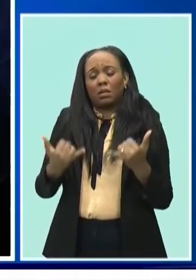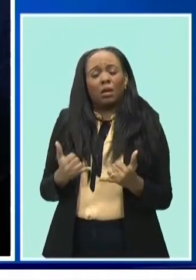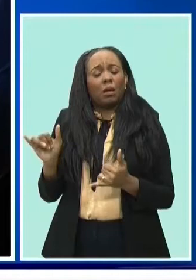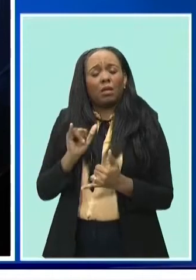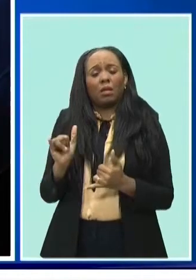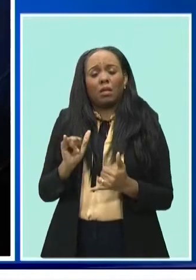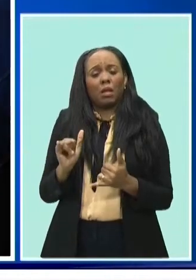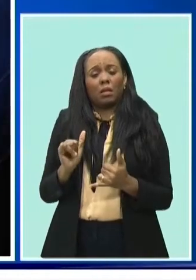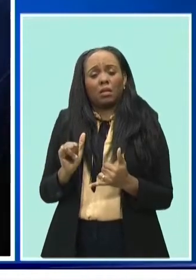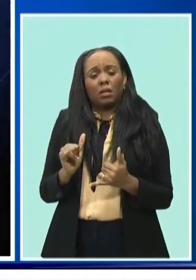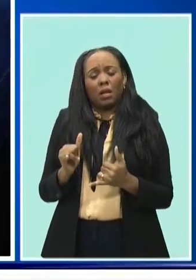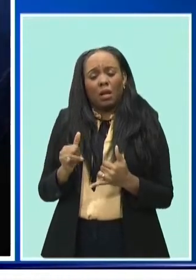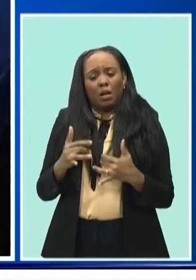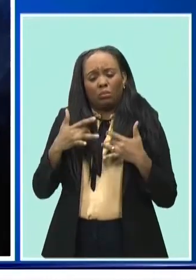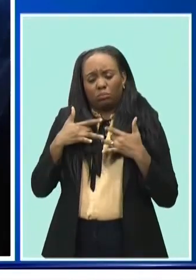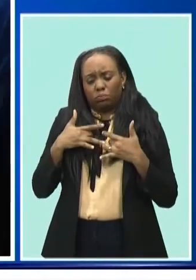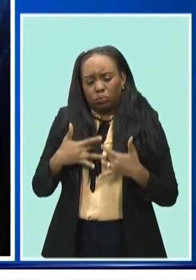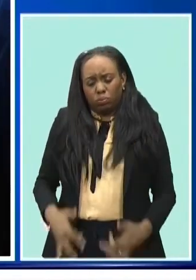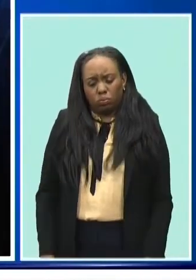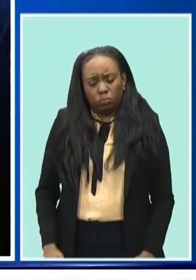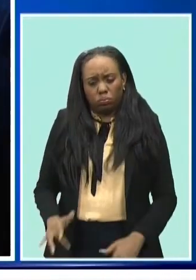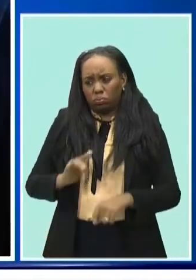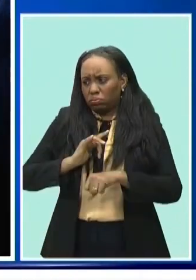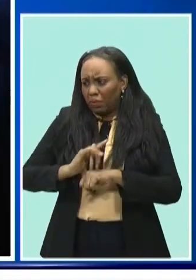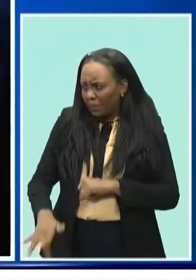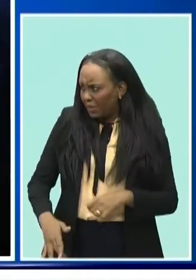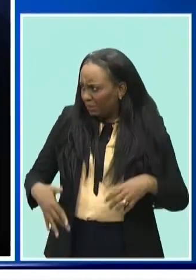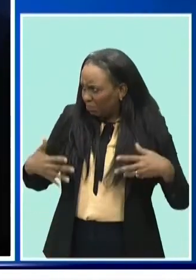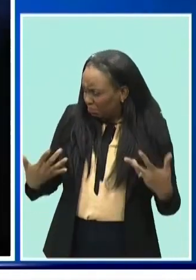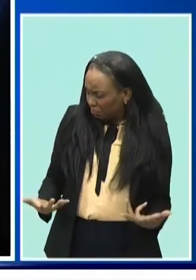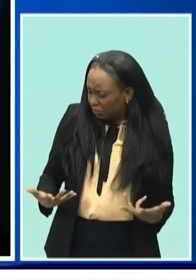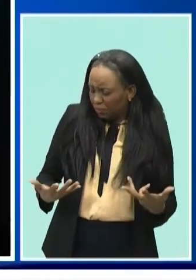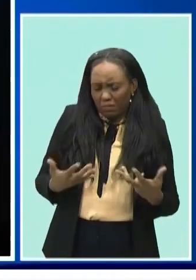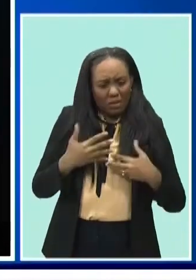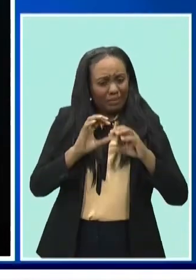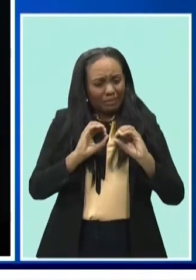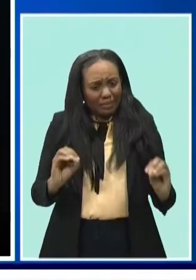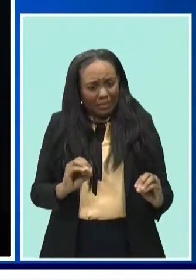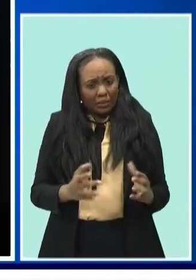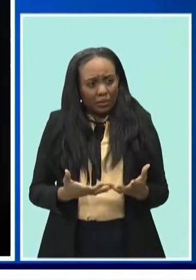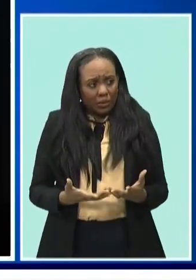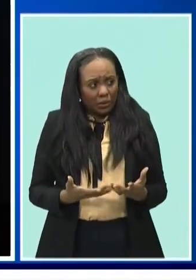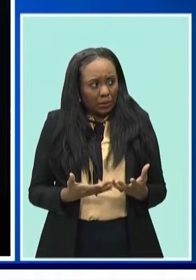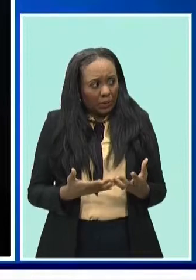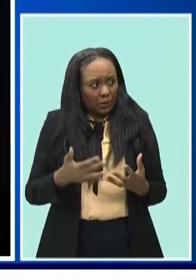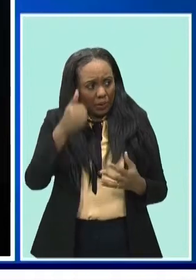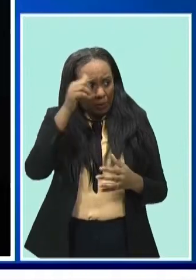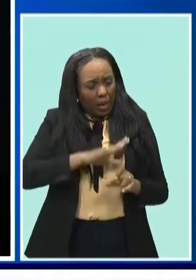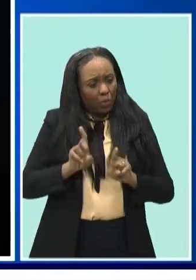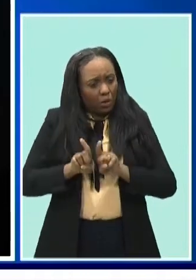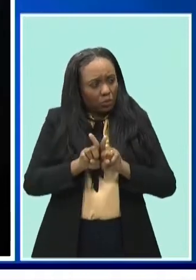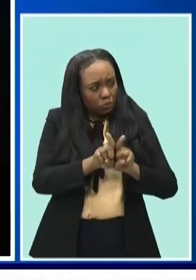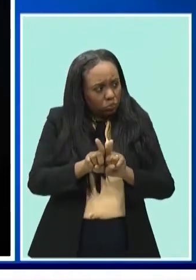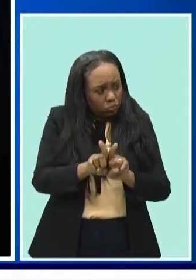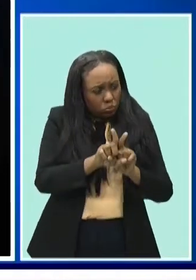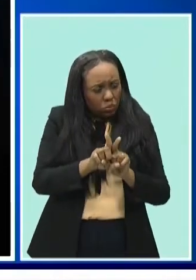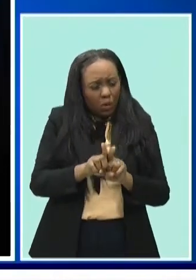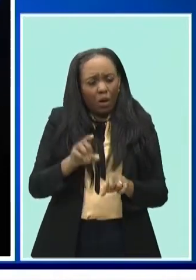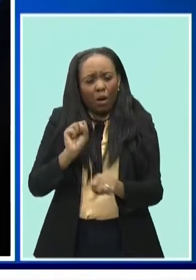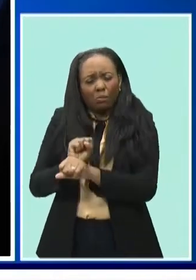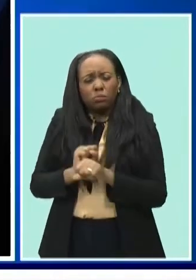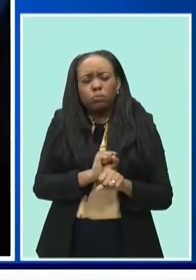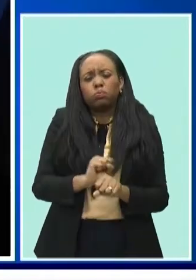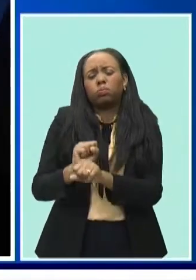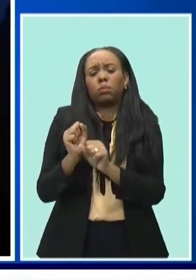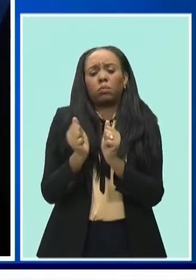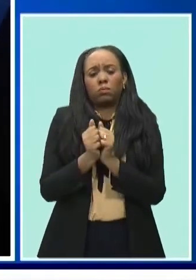news information profession. As a founder of the Nation Publishing Company, a mentor and coach to an array of journalists in